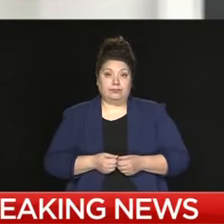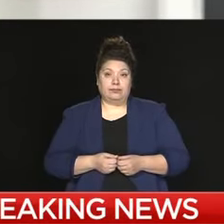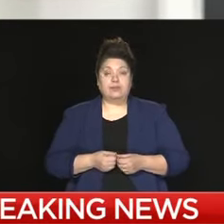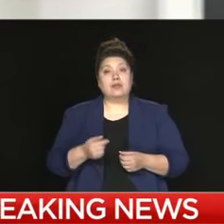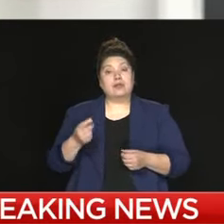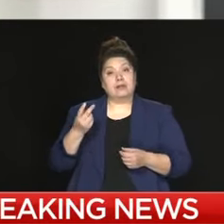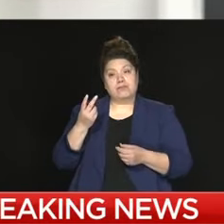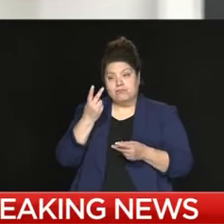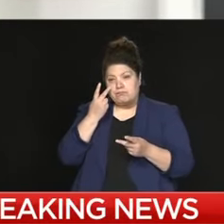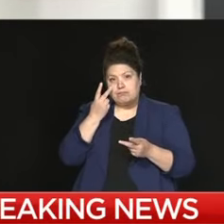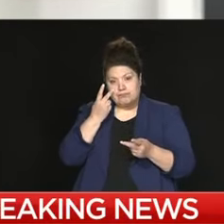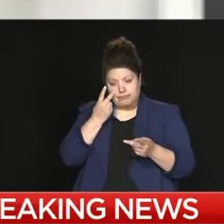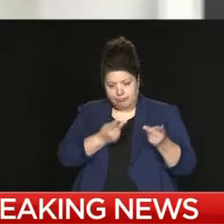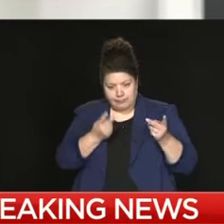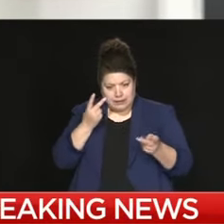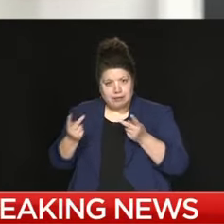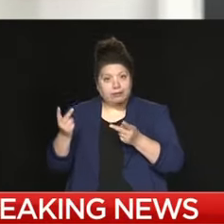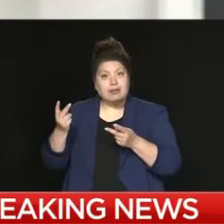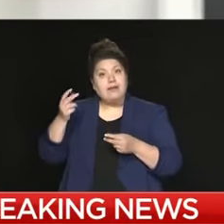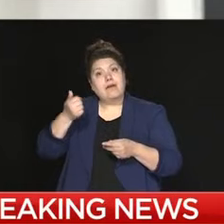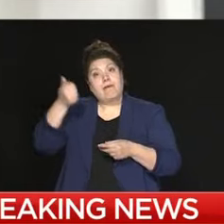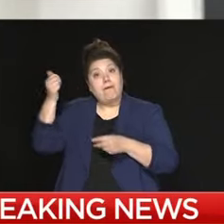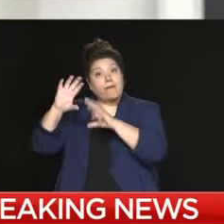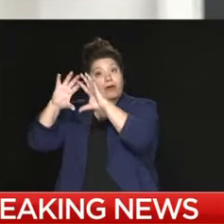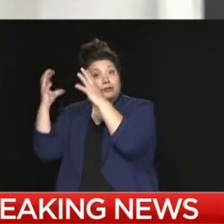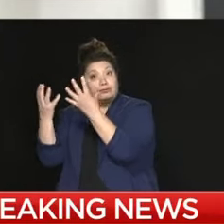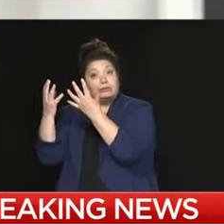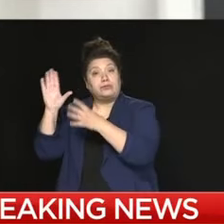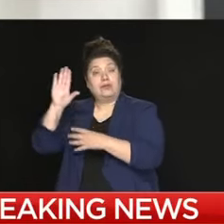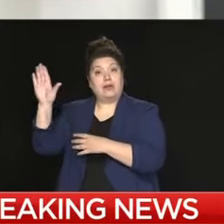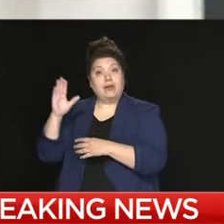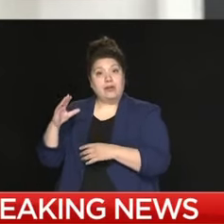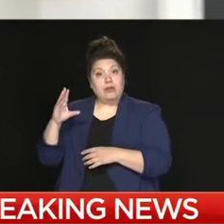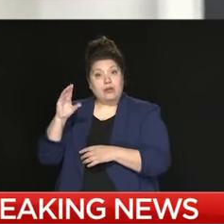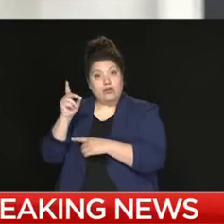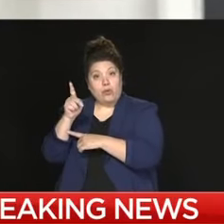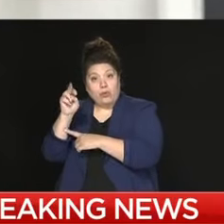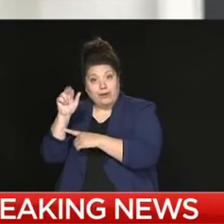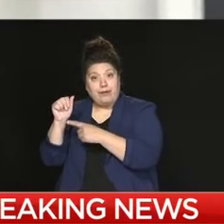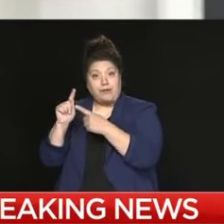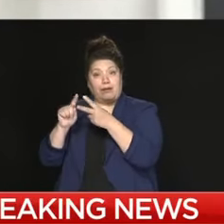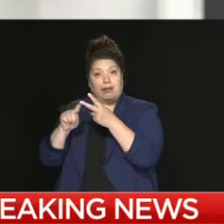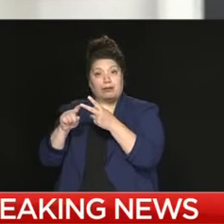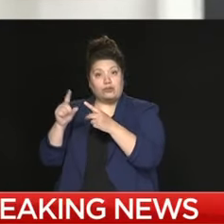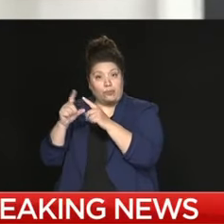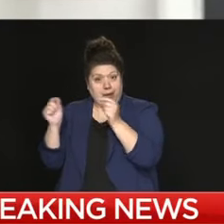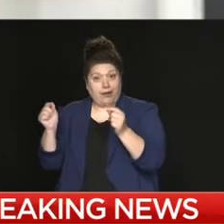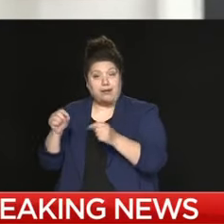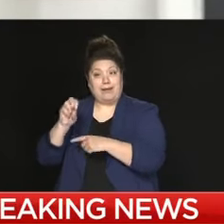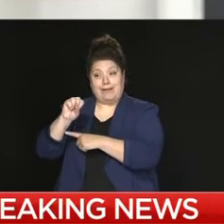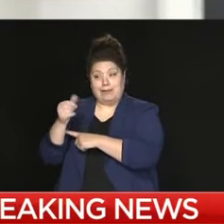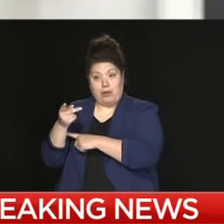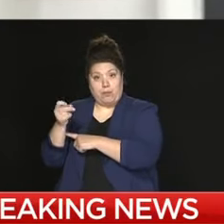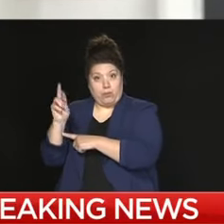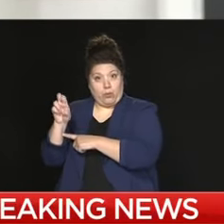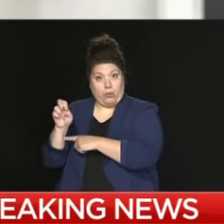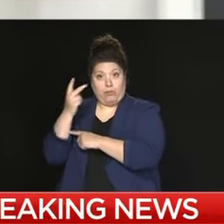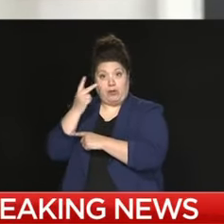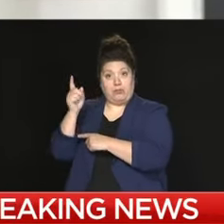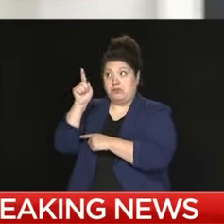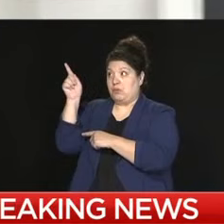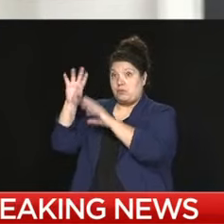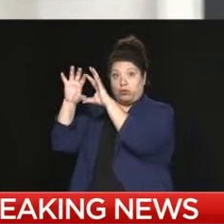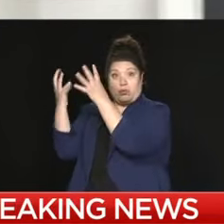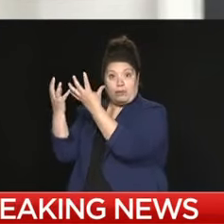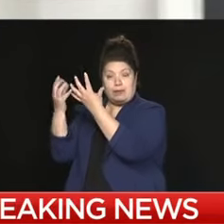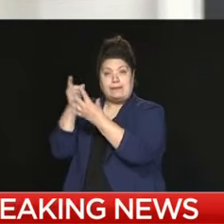we are learning by what's happened in other countries such as Singapore, South Korea, Japan, and we can see the challenges linked